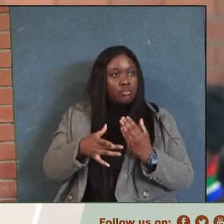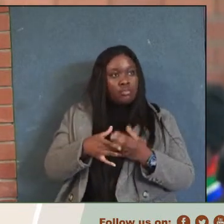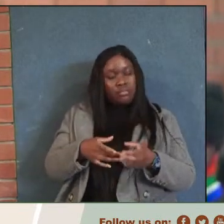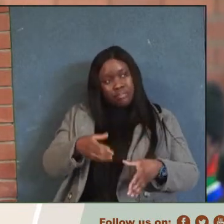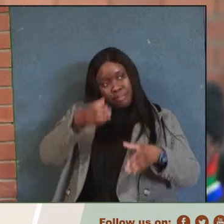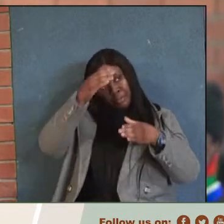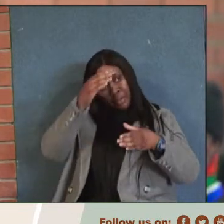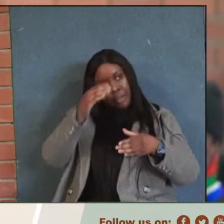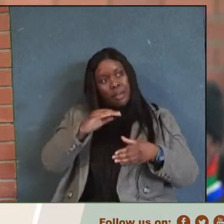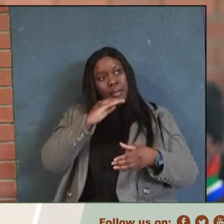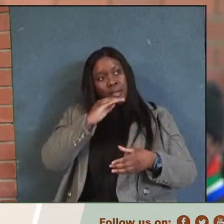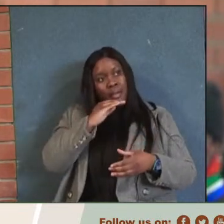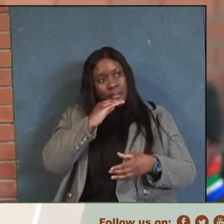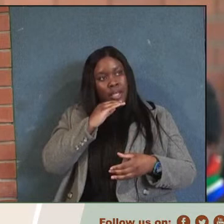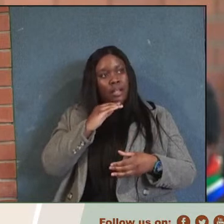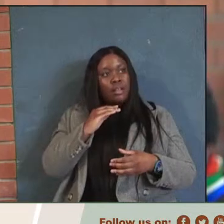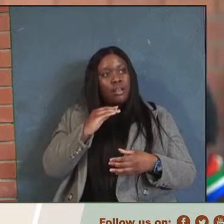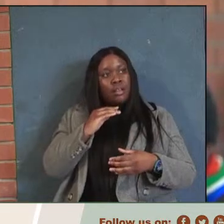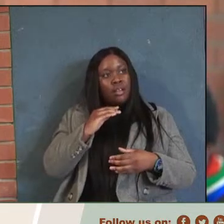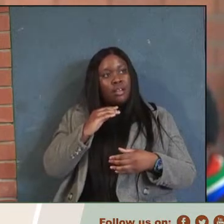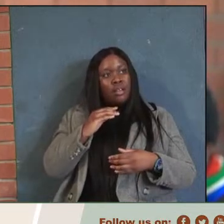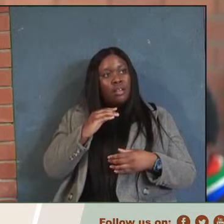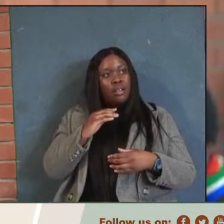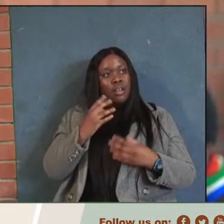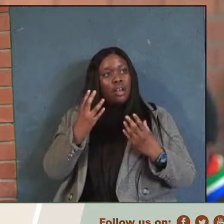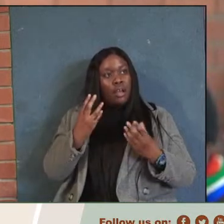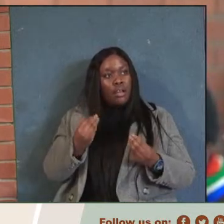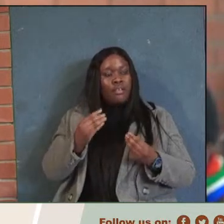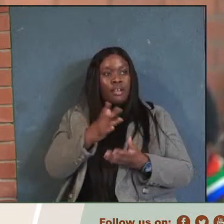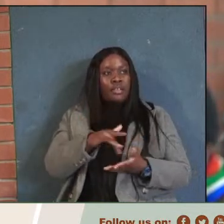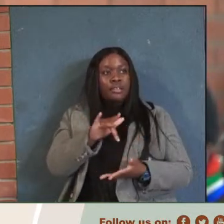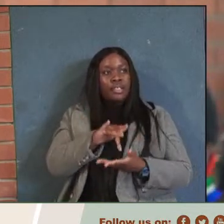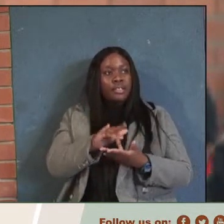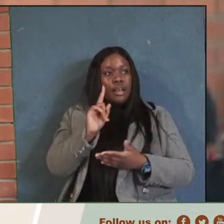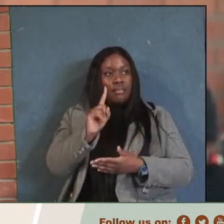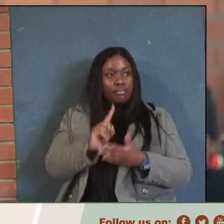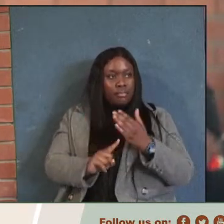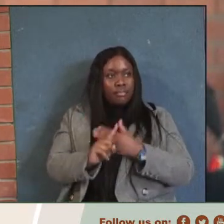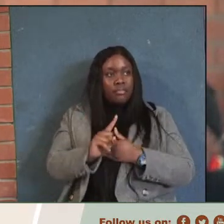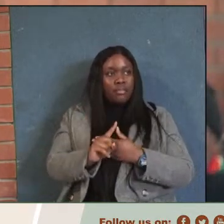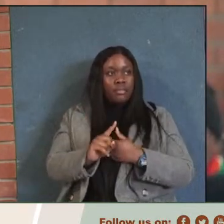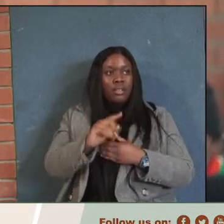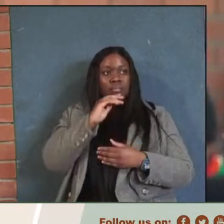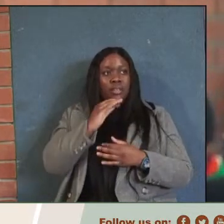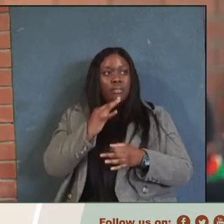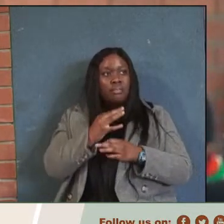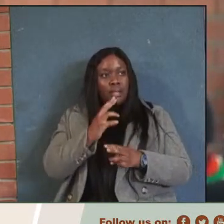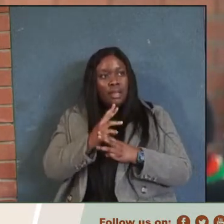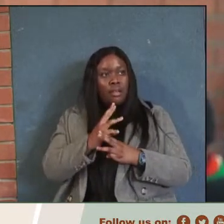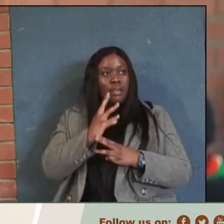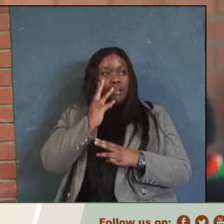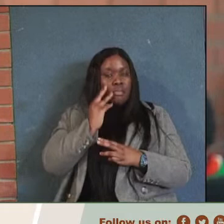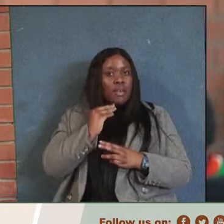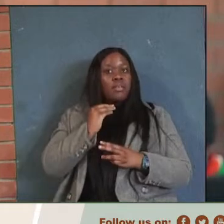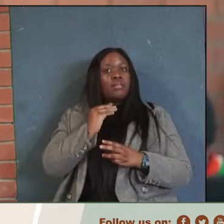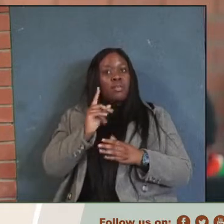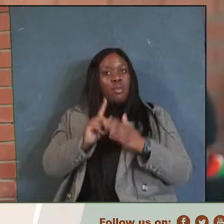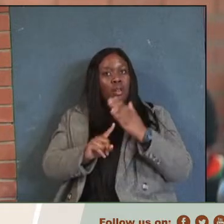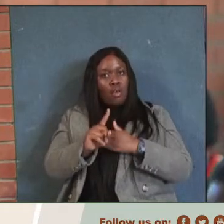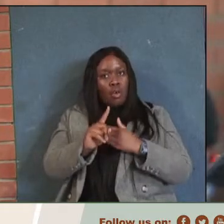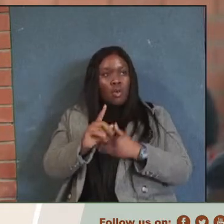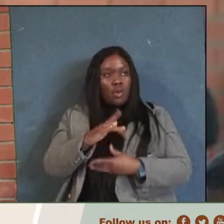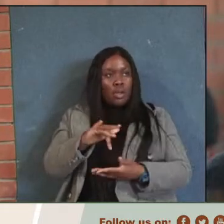application, there will be a working center where parents and grannies will go there to